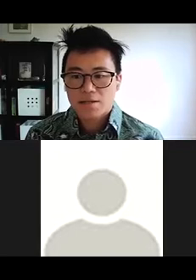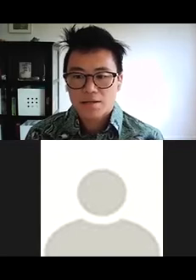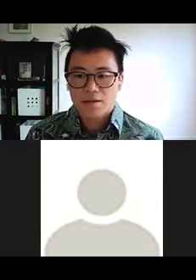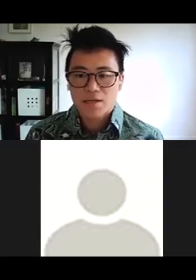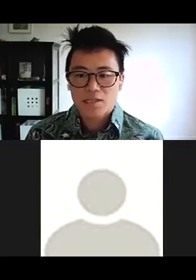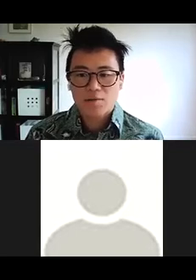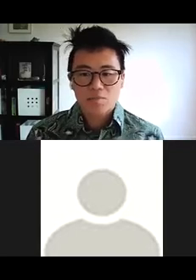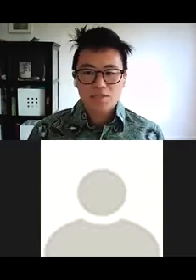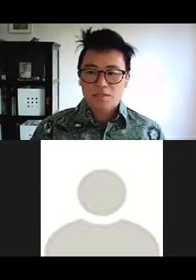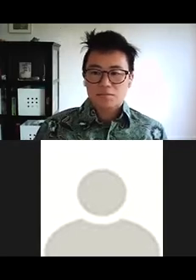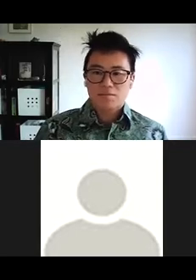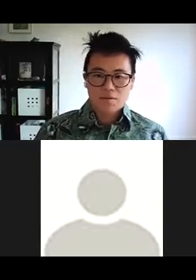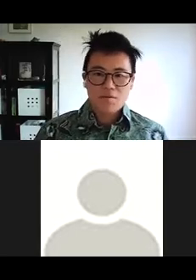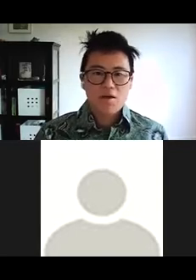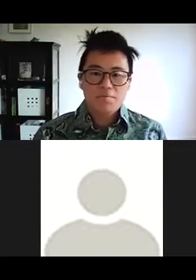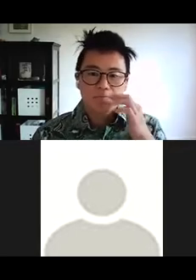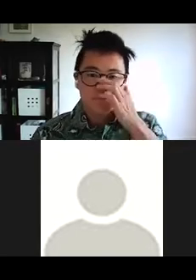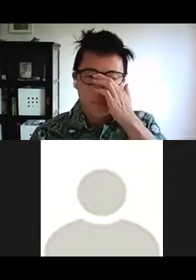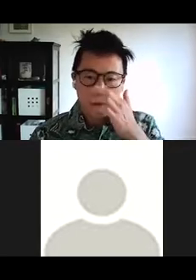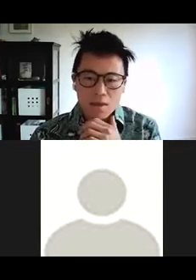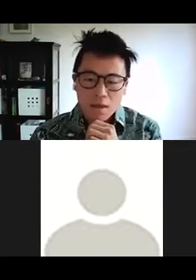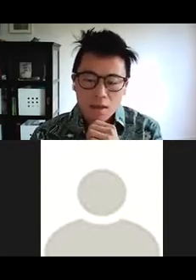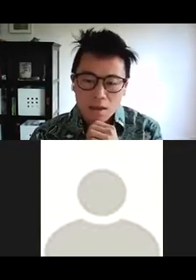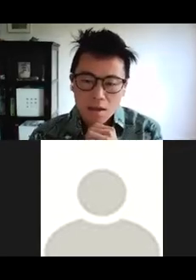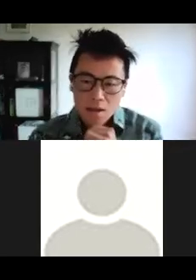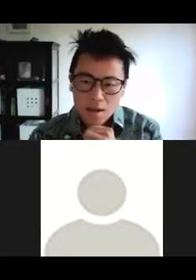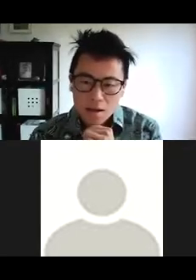And Sounds good. that should be spacious. Mhm.